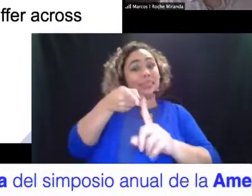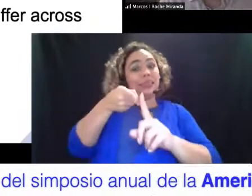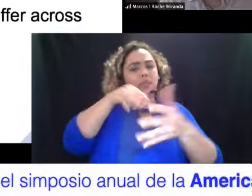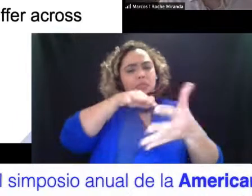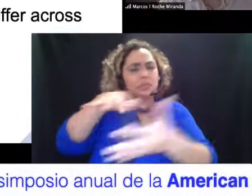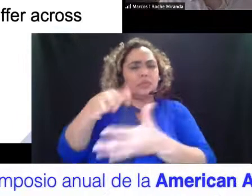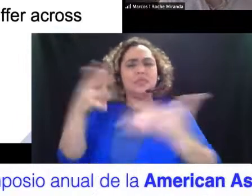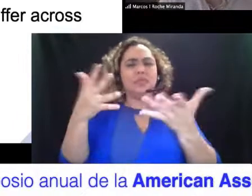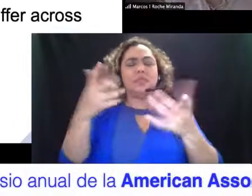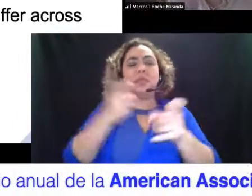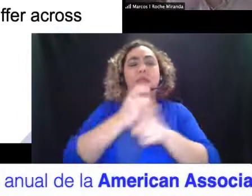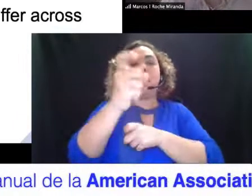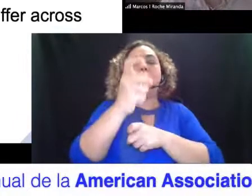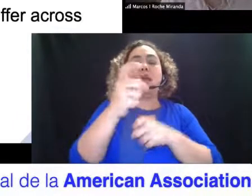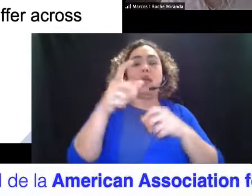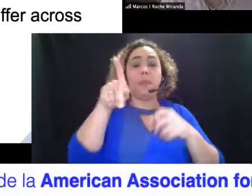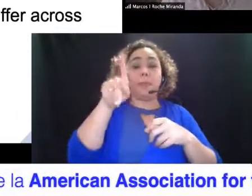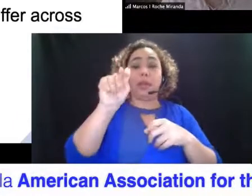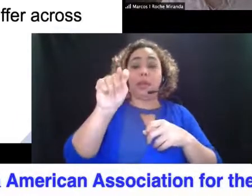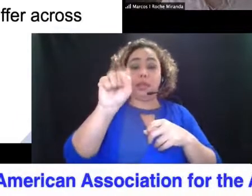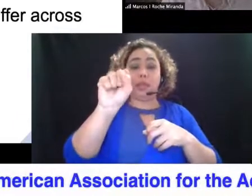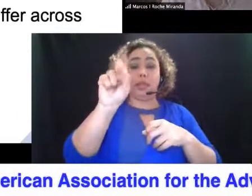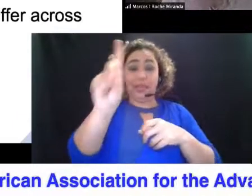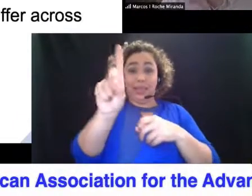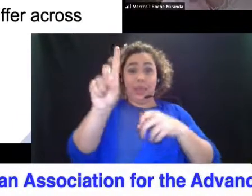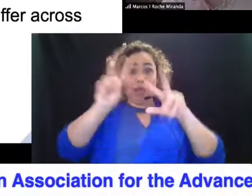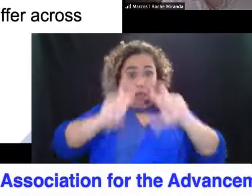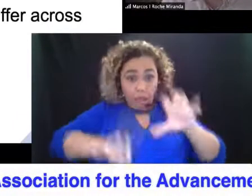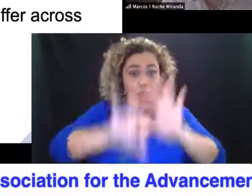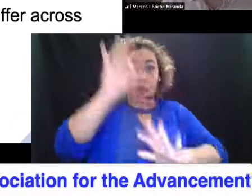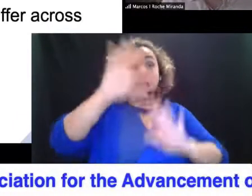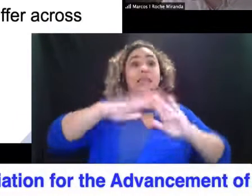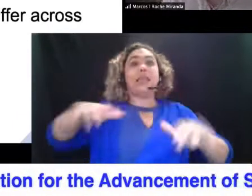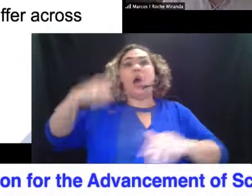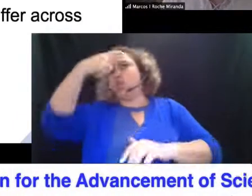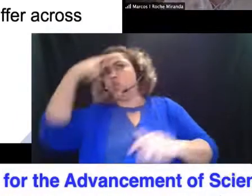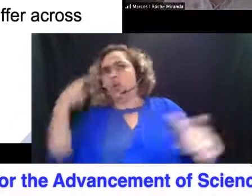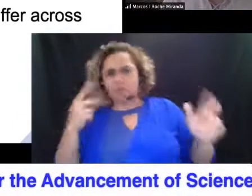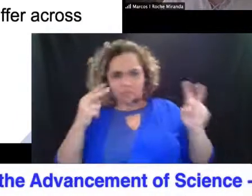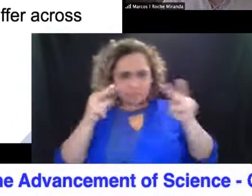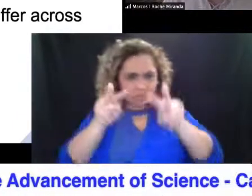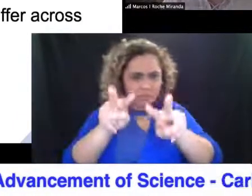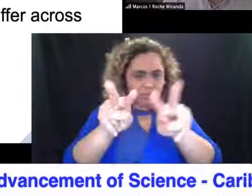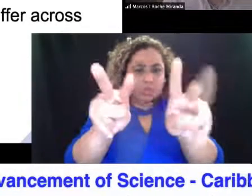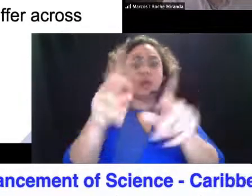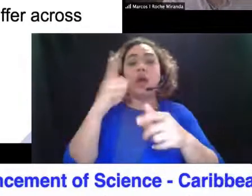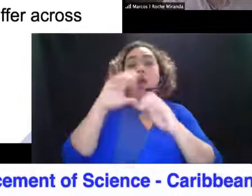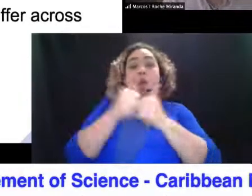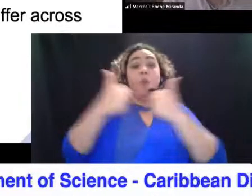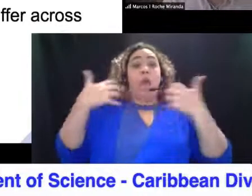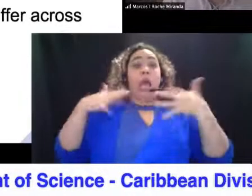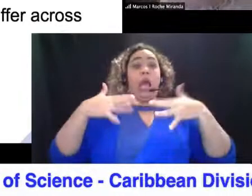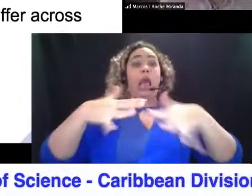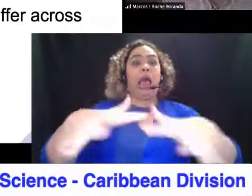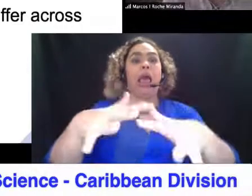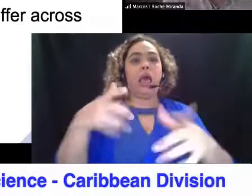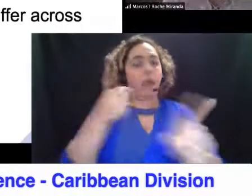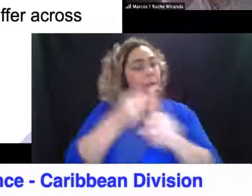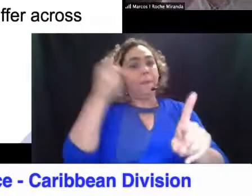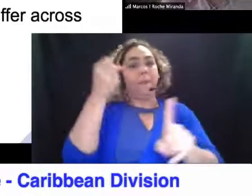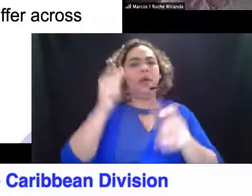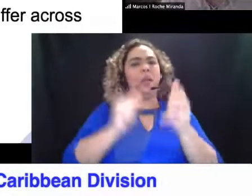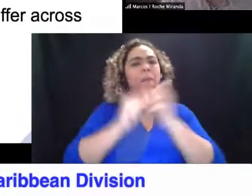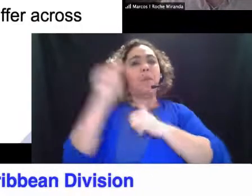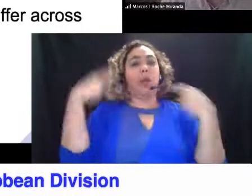the effect of a PTSD diagnosis and childhood trauma in the expressions of ataque de nervios in a mostly